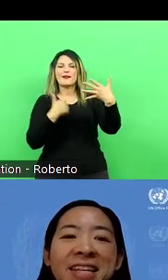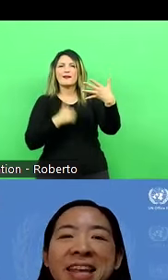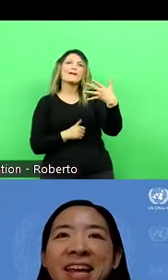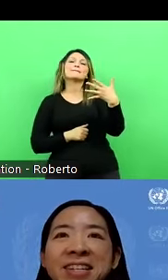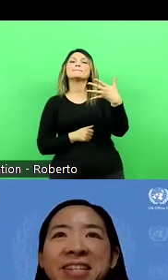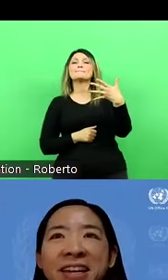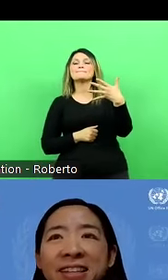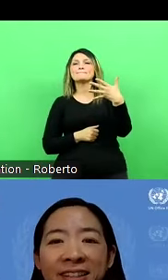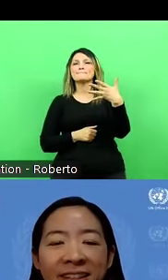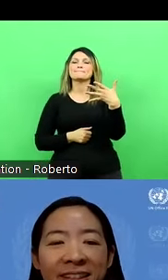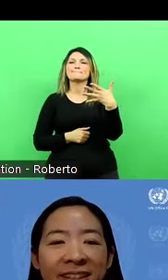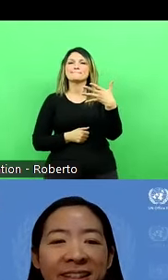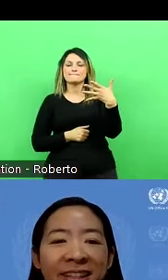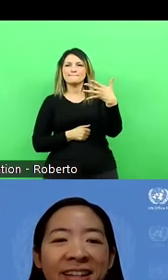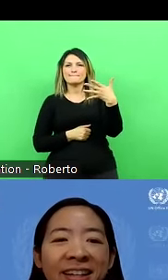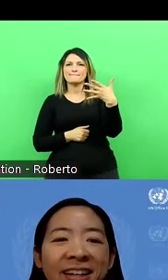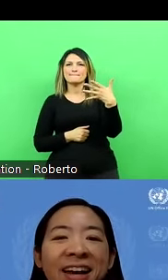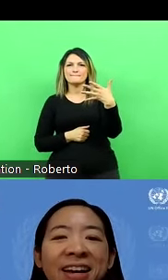Let's see the answer.